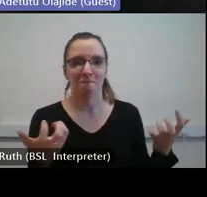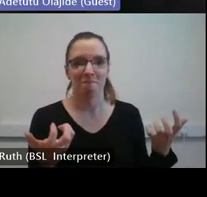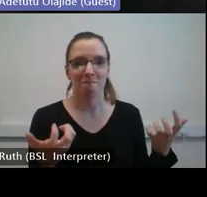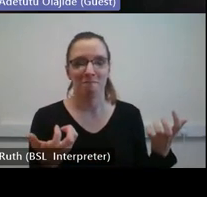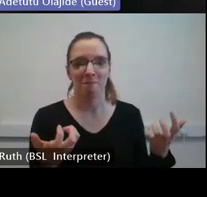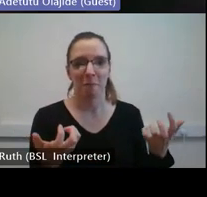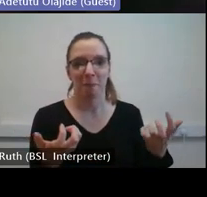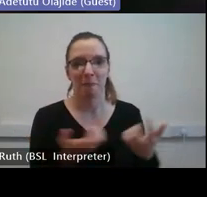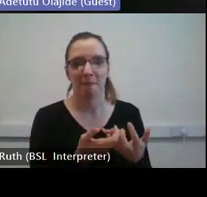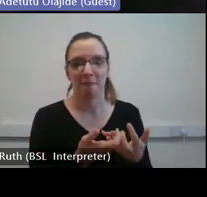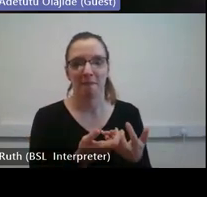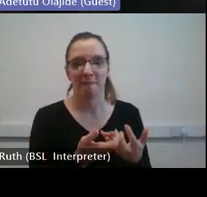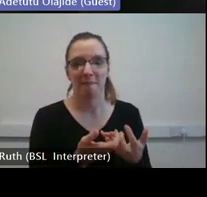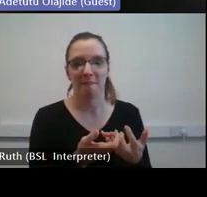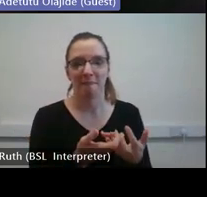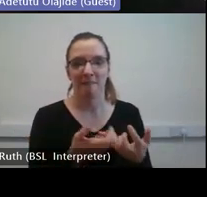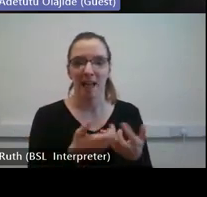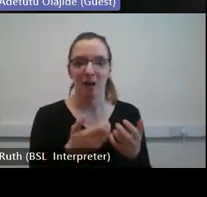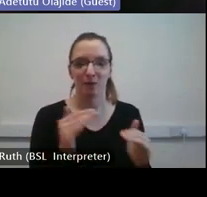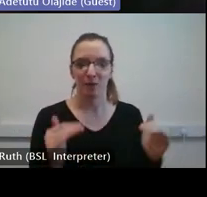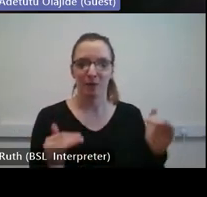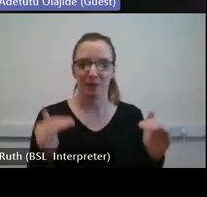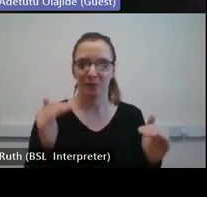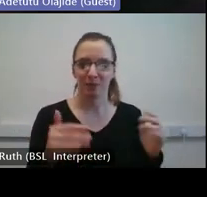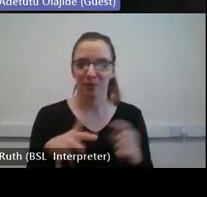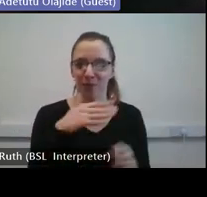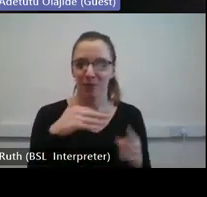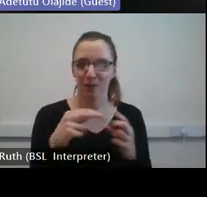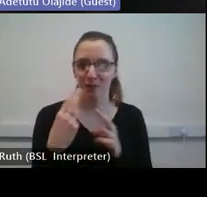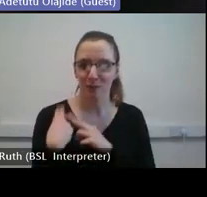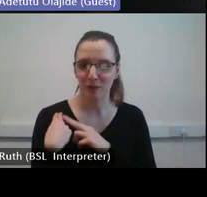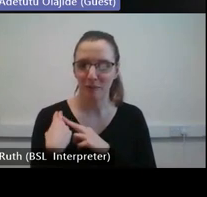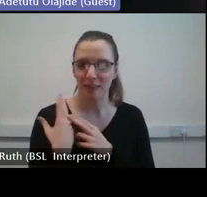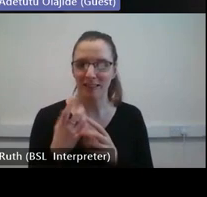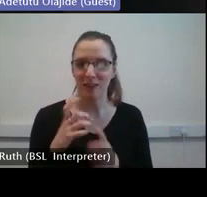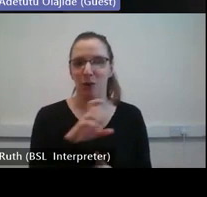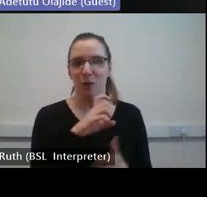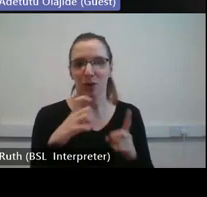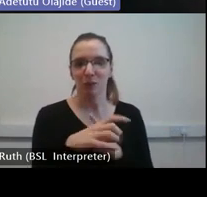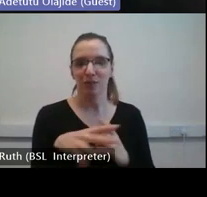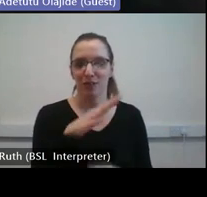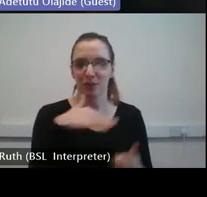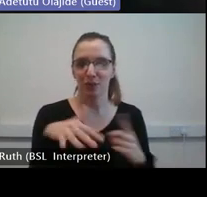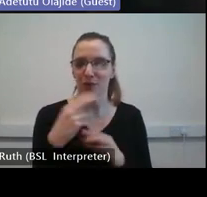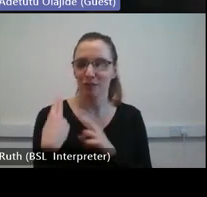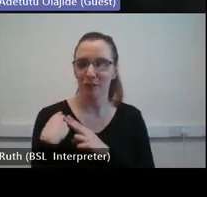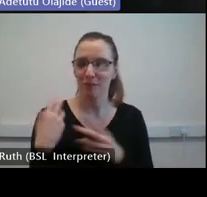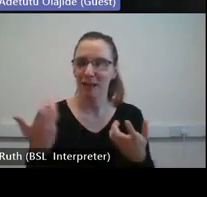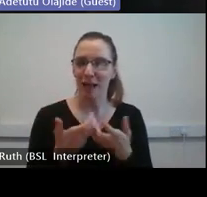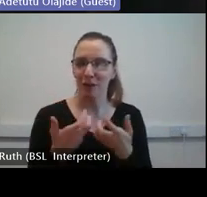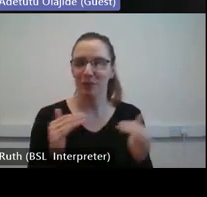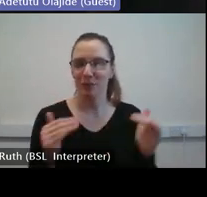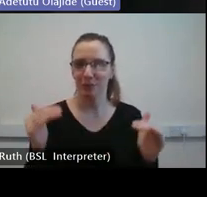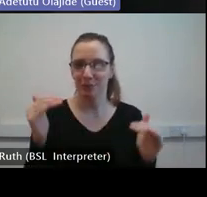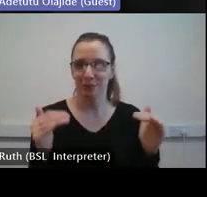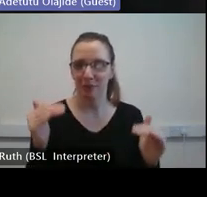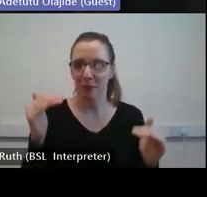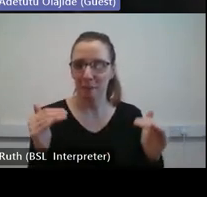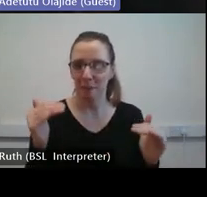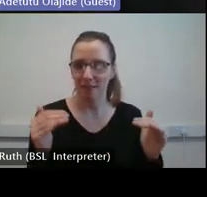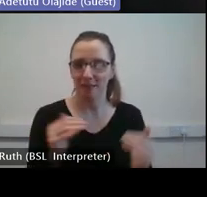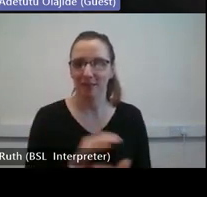how do you like weigh your social responsibility? How do you weigh your community social responsibility, really? To